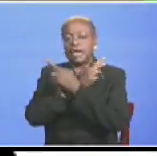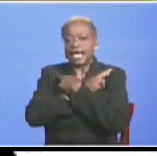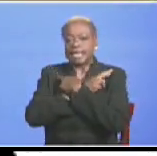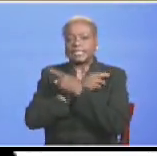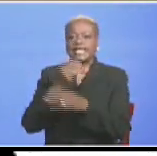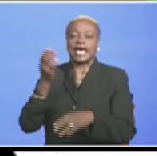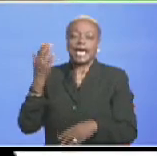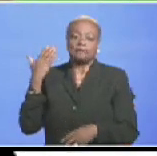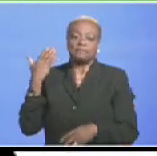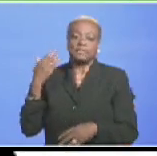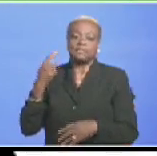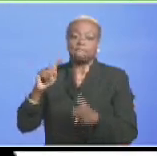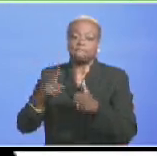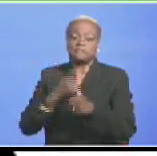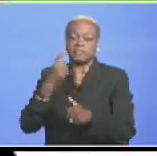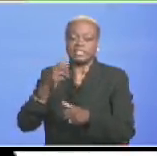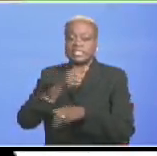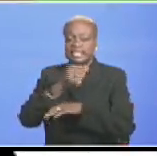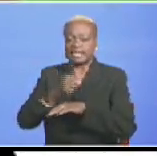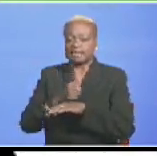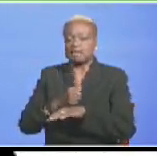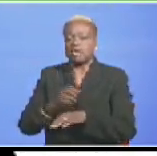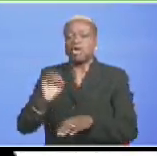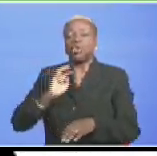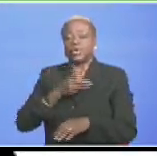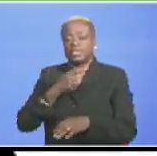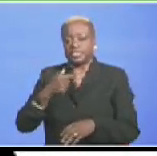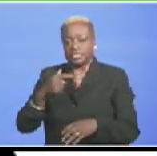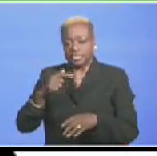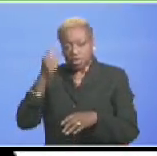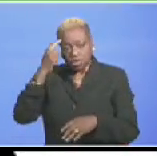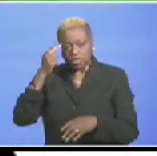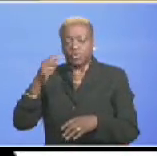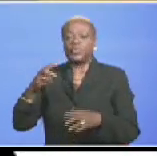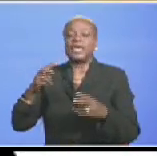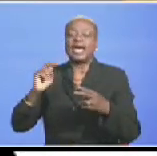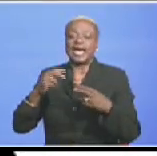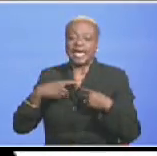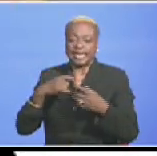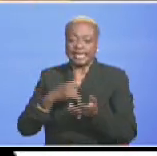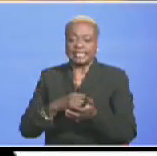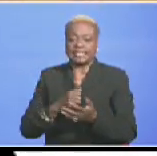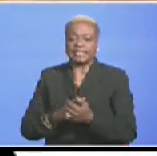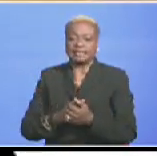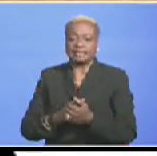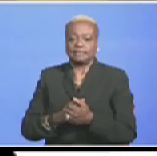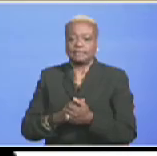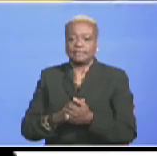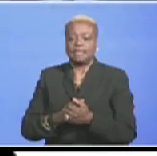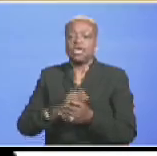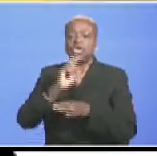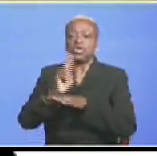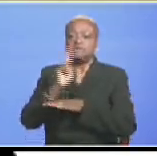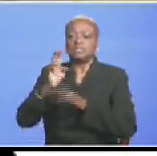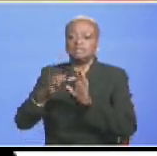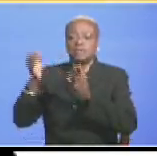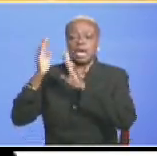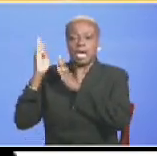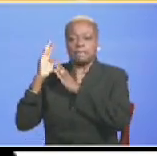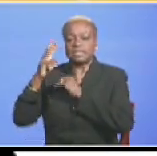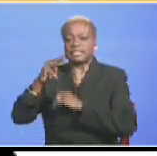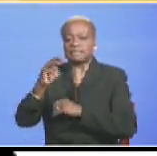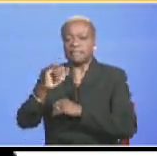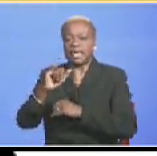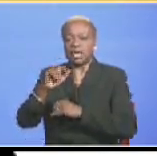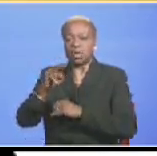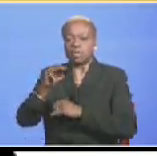set because we had in our head, okay, we got this, this is easy, and then they gave us a run for our money. The University of the Bahamas Mingos on court last night